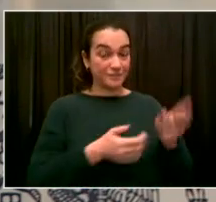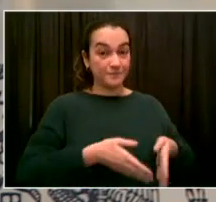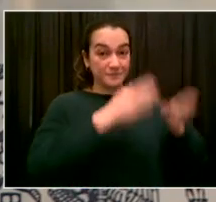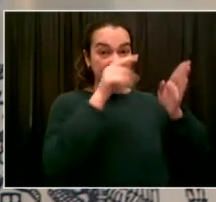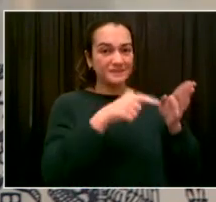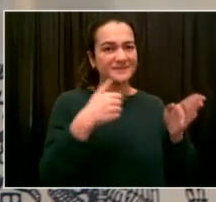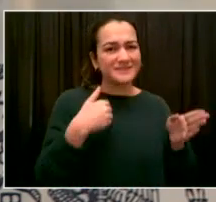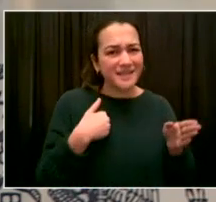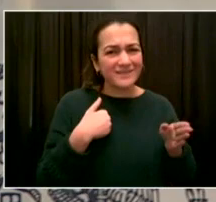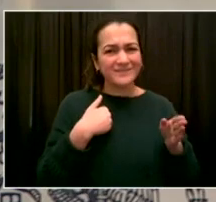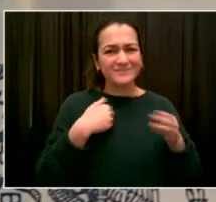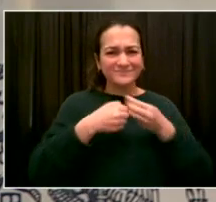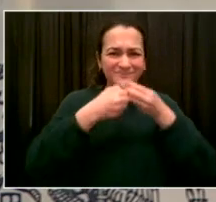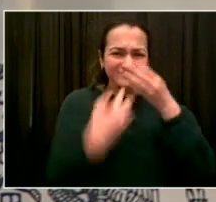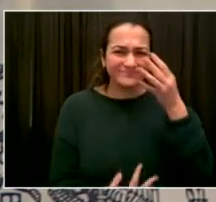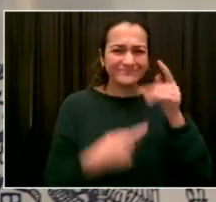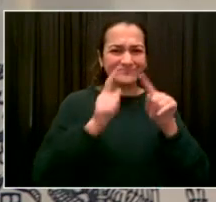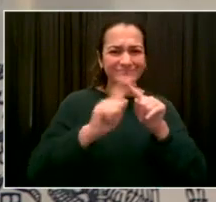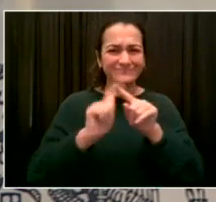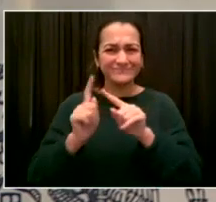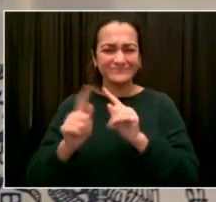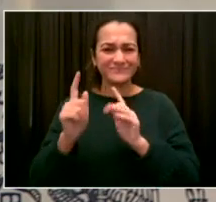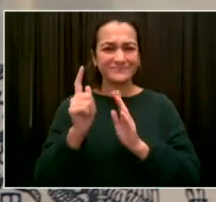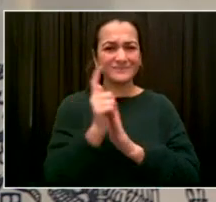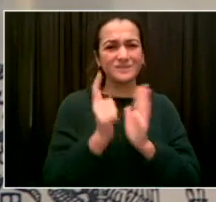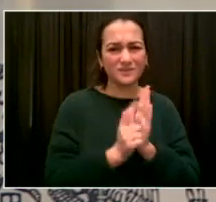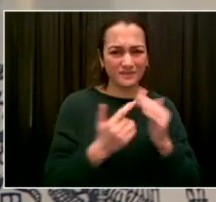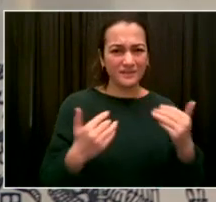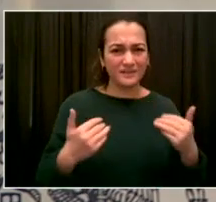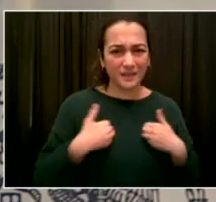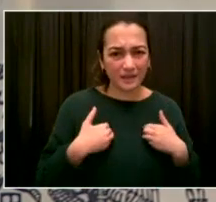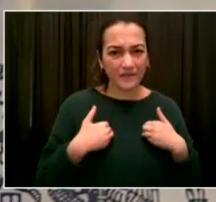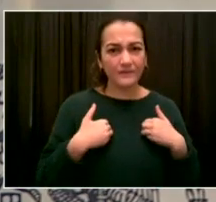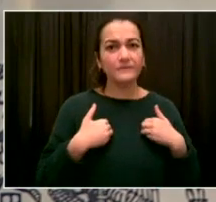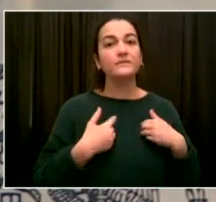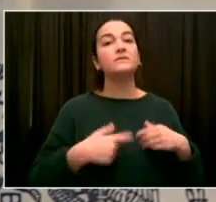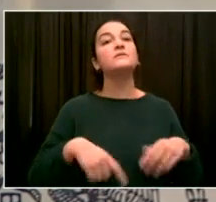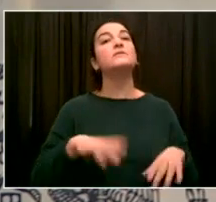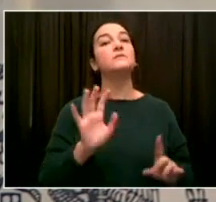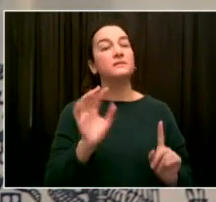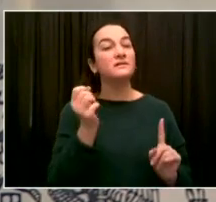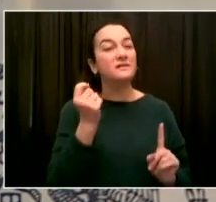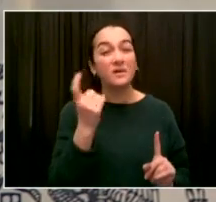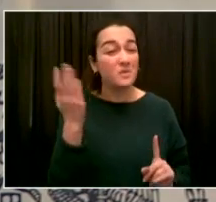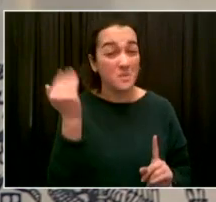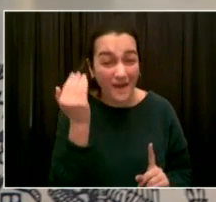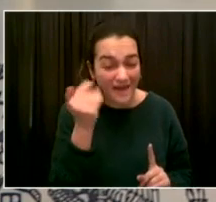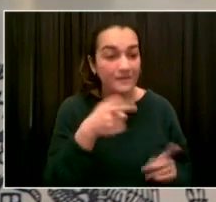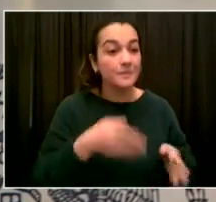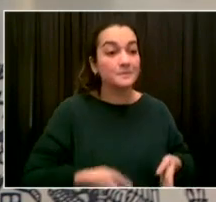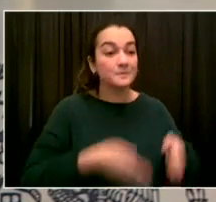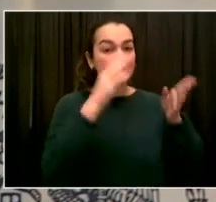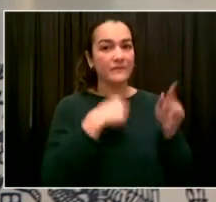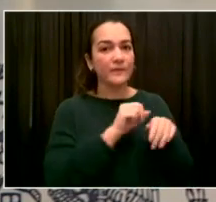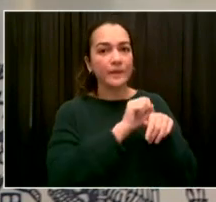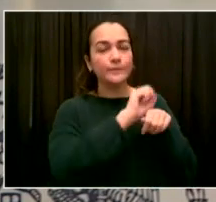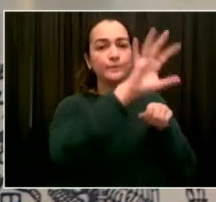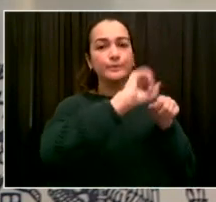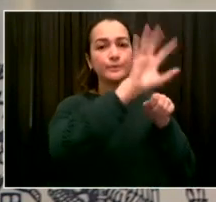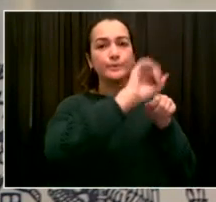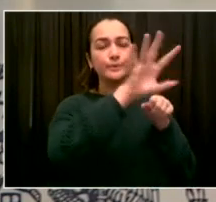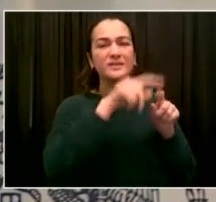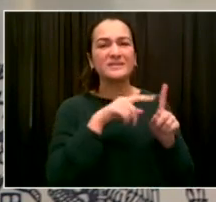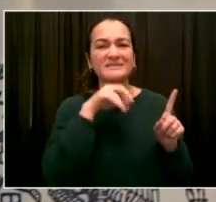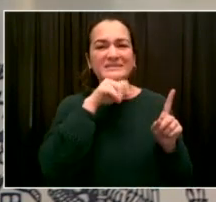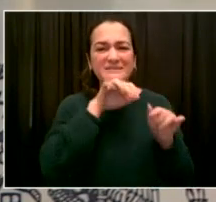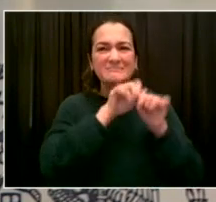piece of law that will change things profoundly and quickly. What we're saying is we are banning oil